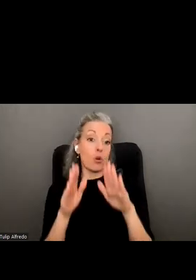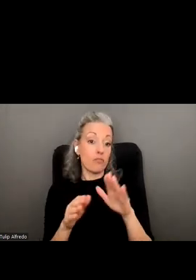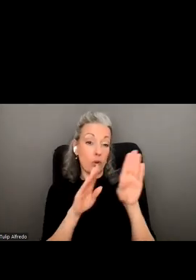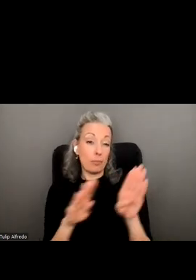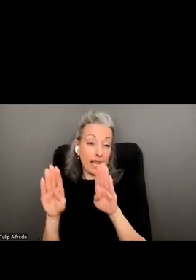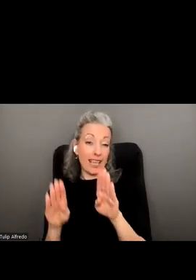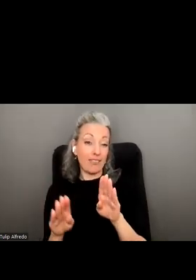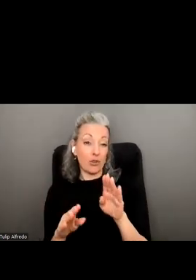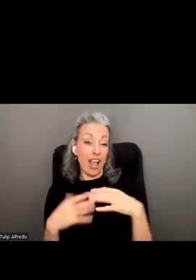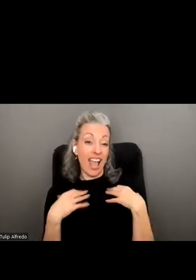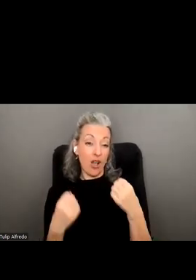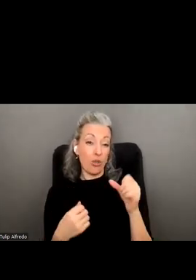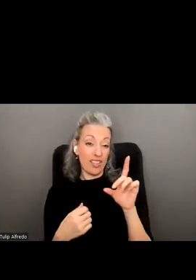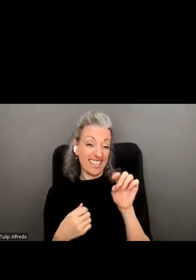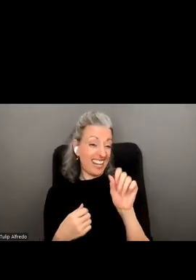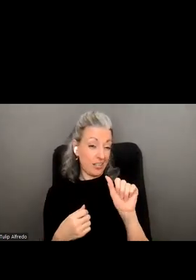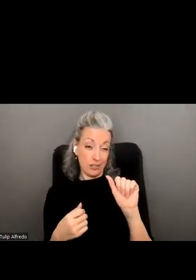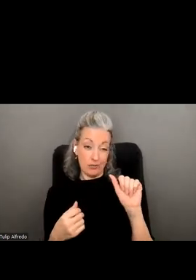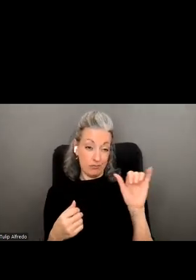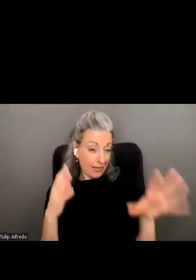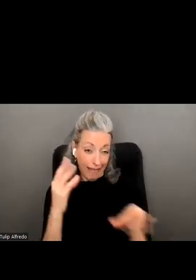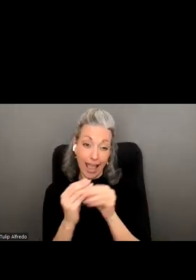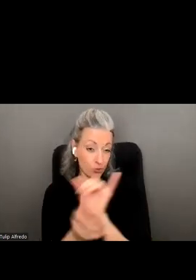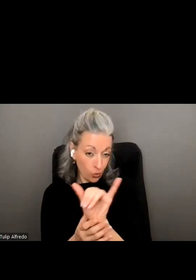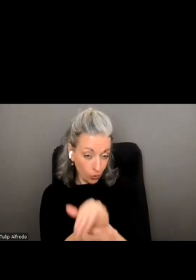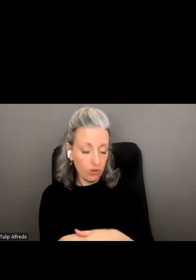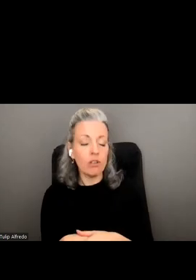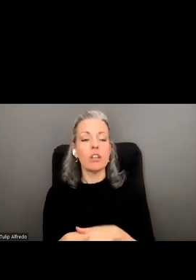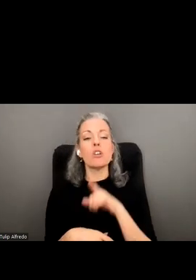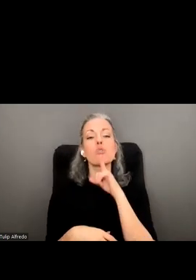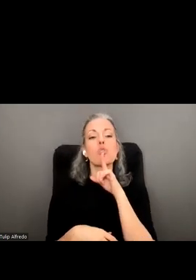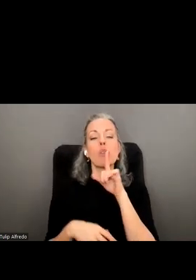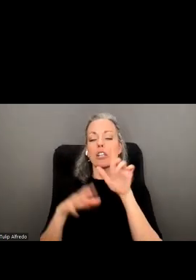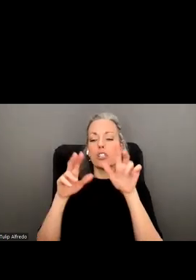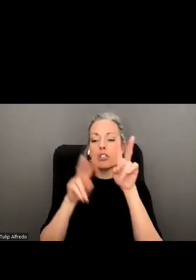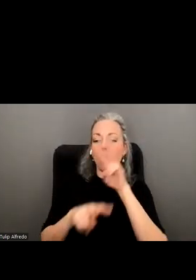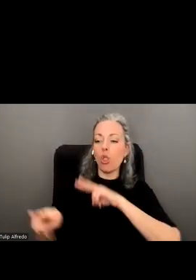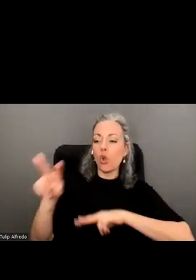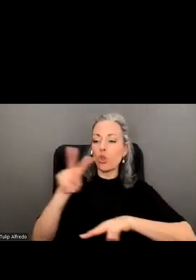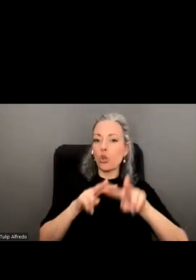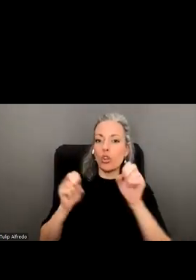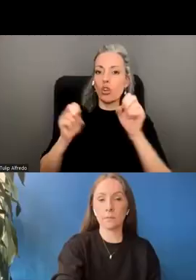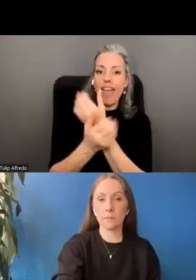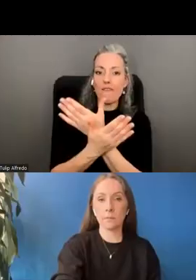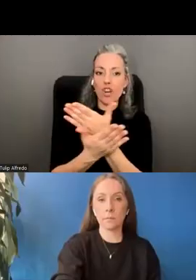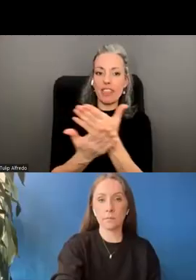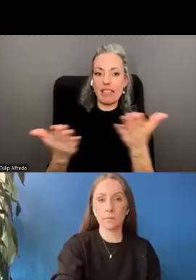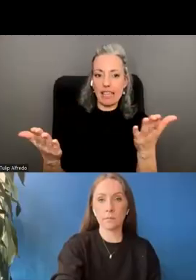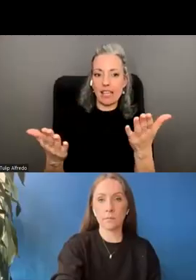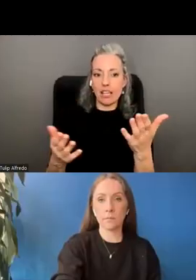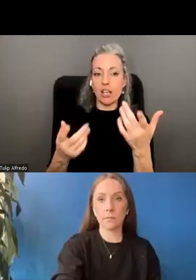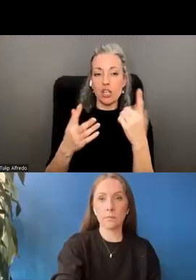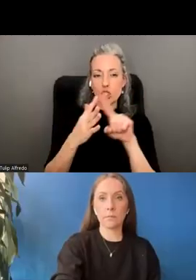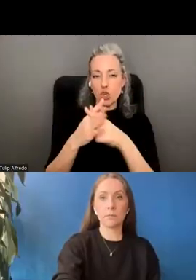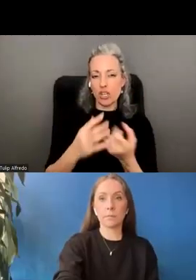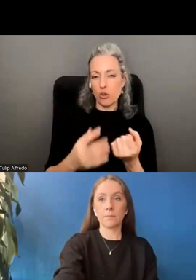data that we can pull in. And so just doing a landscape assessment of starting to get a sense of what